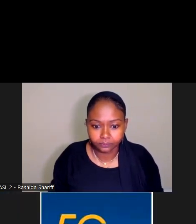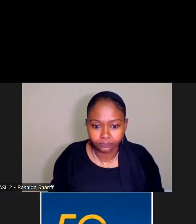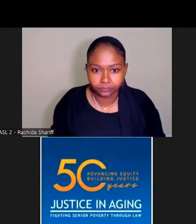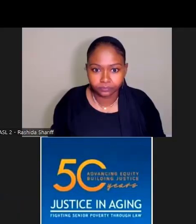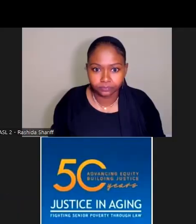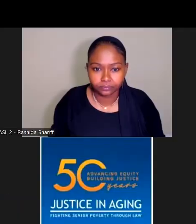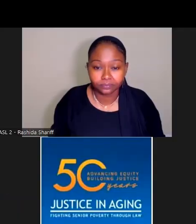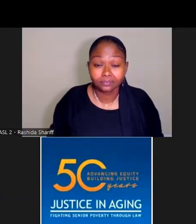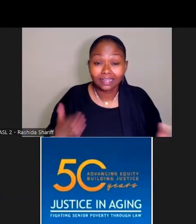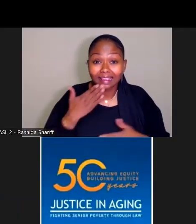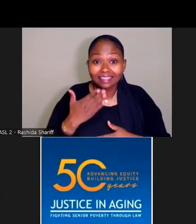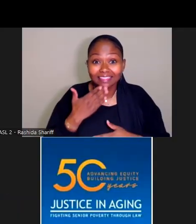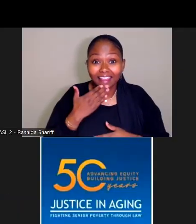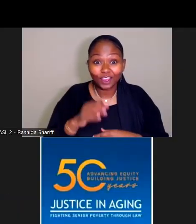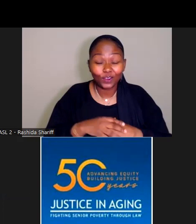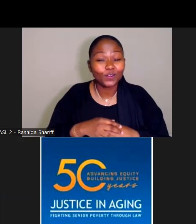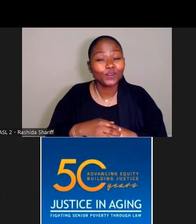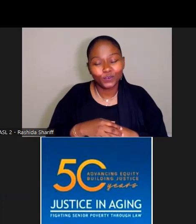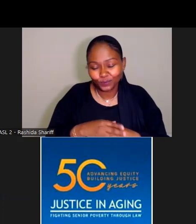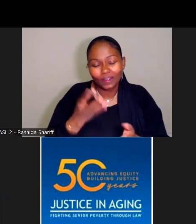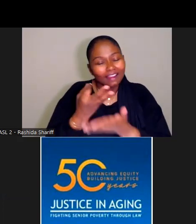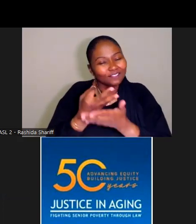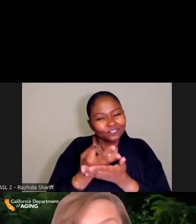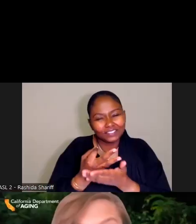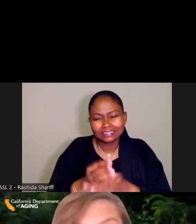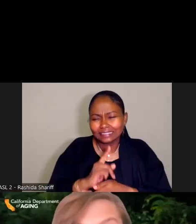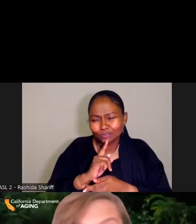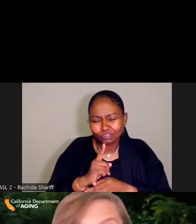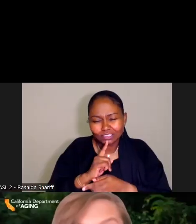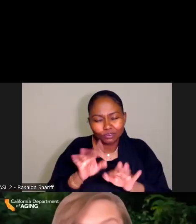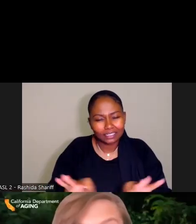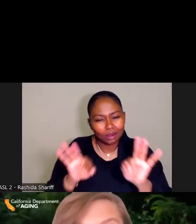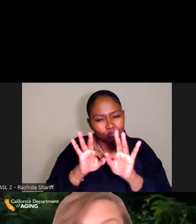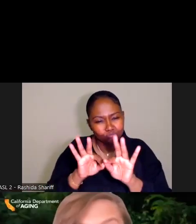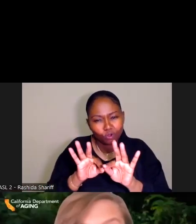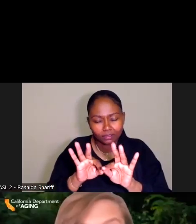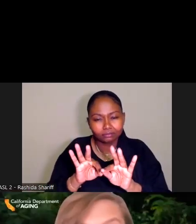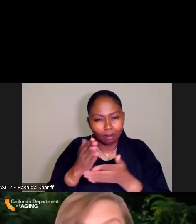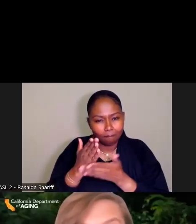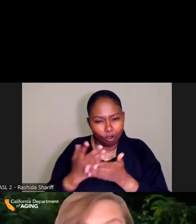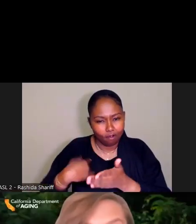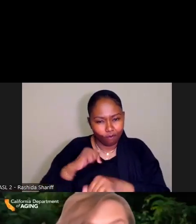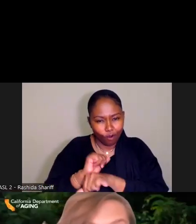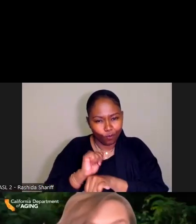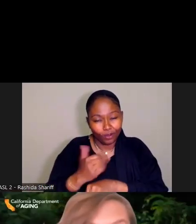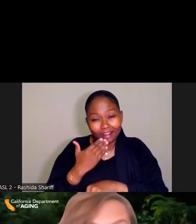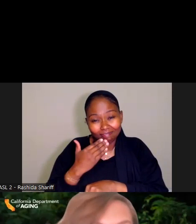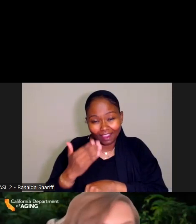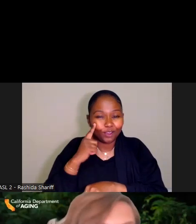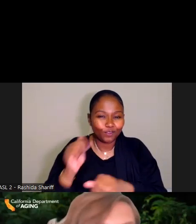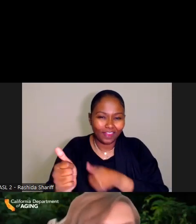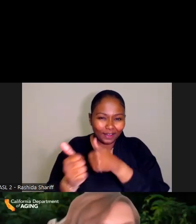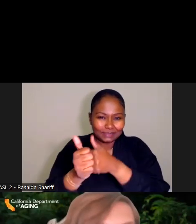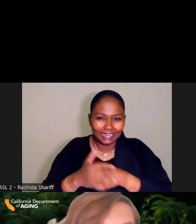Funding is truly an important aspect of the work that we're doing. So thank you so much for bringing that information and providing that